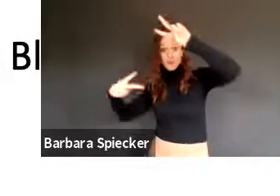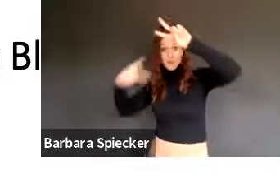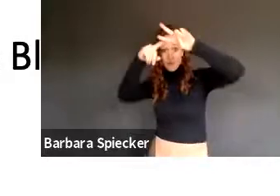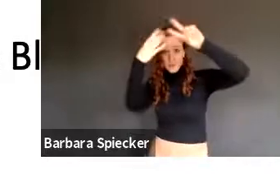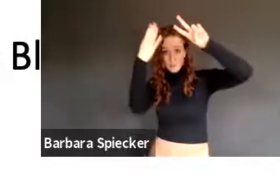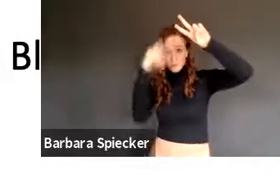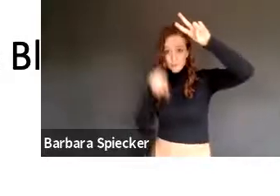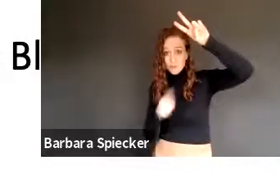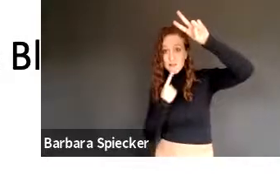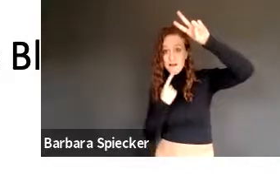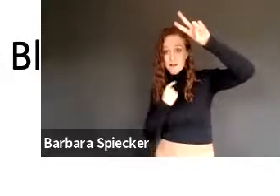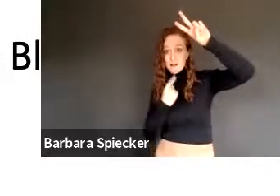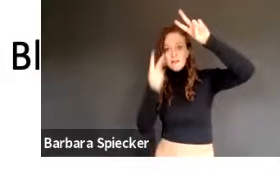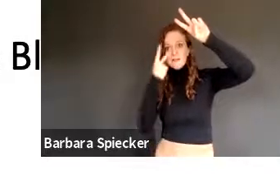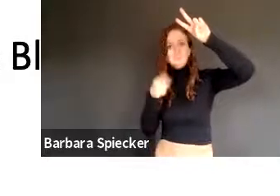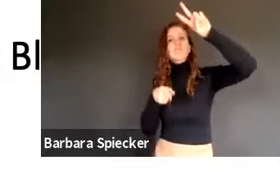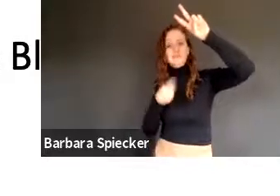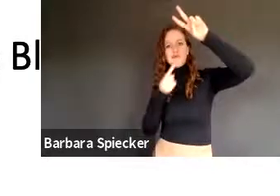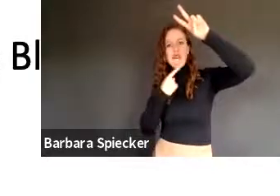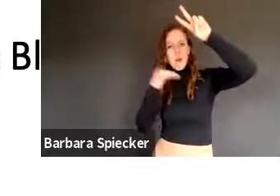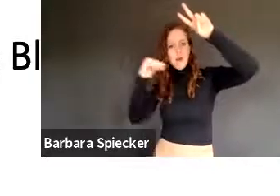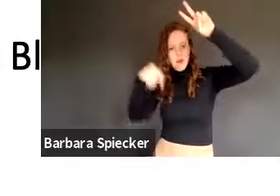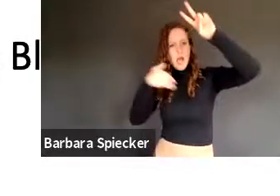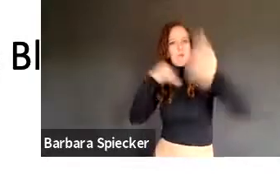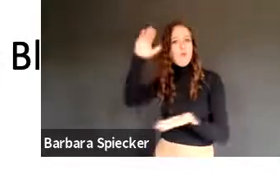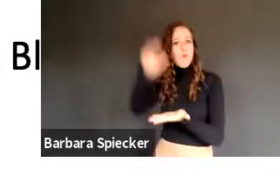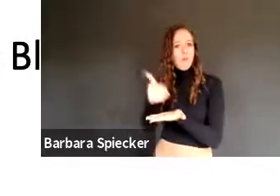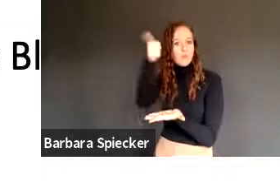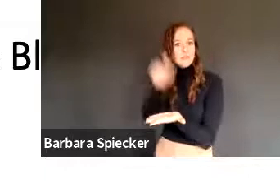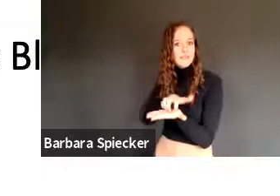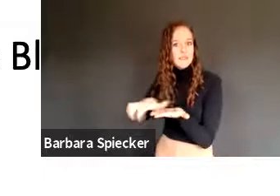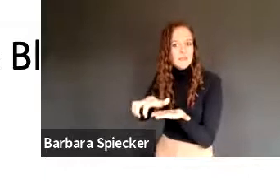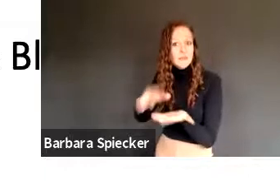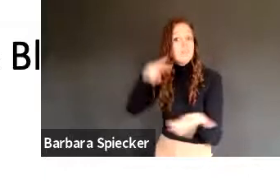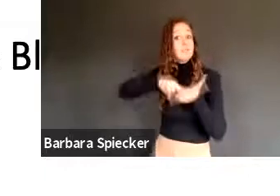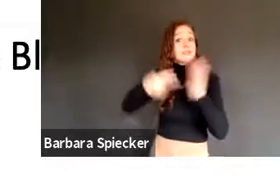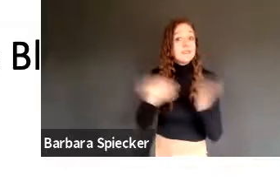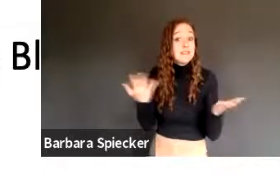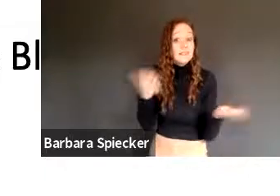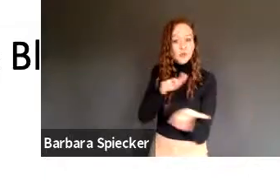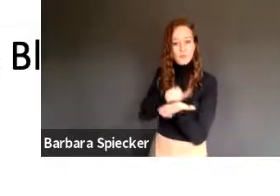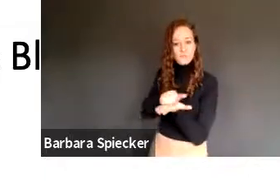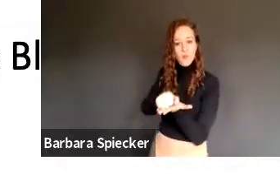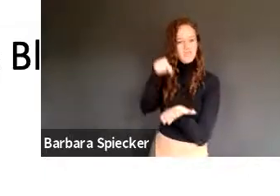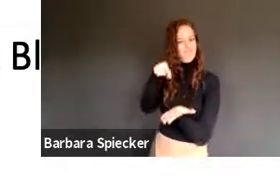we can see is that the red colored family at the bottom there has a lower density than the blue one.